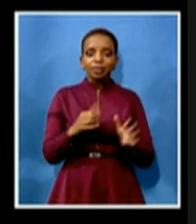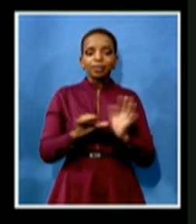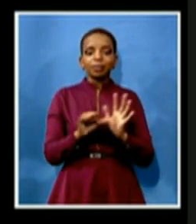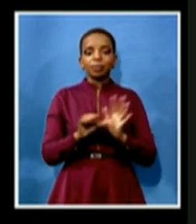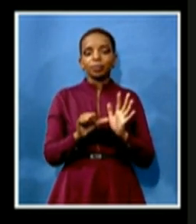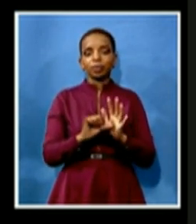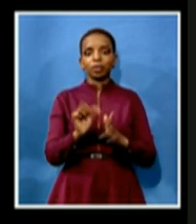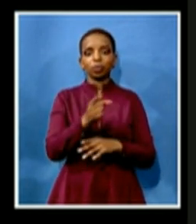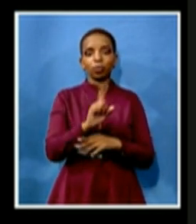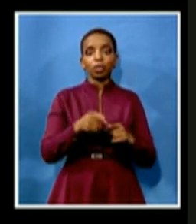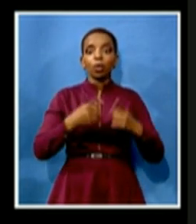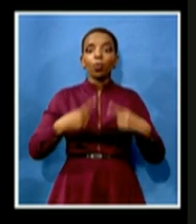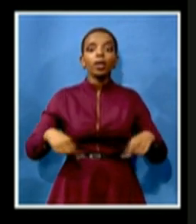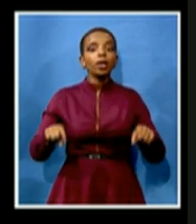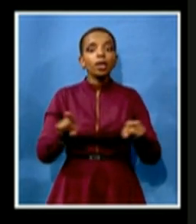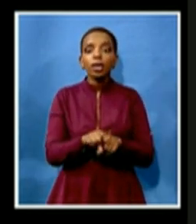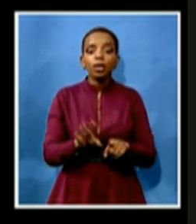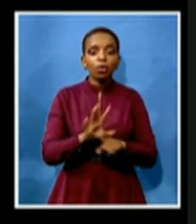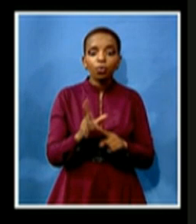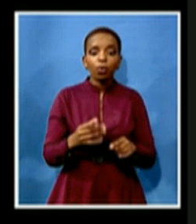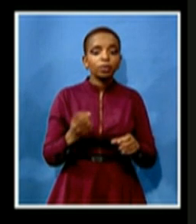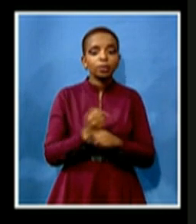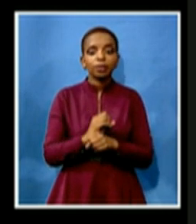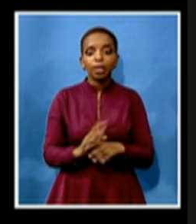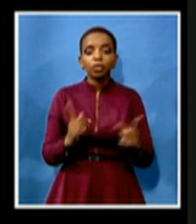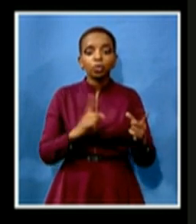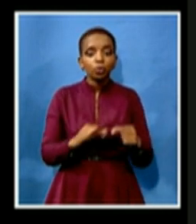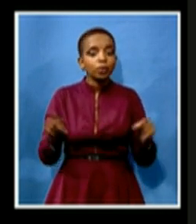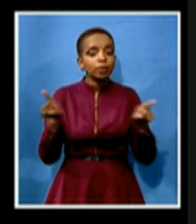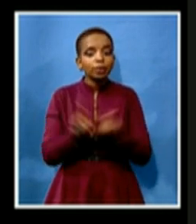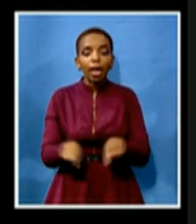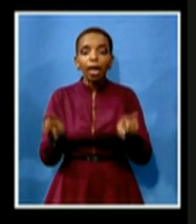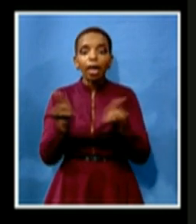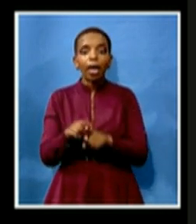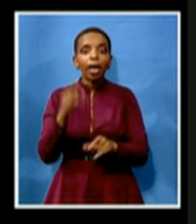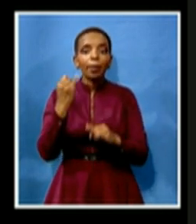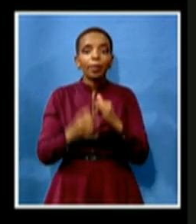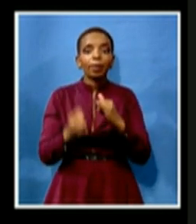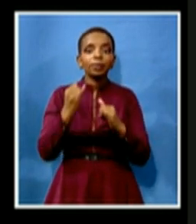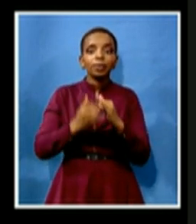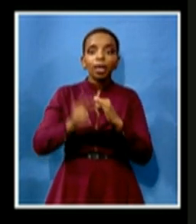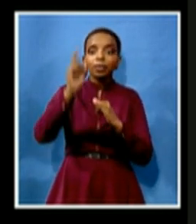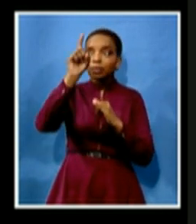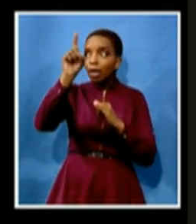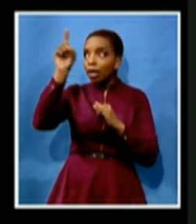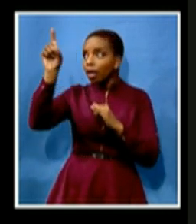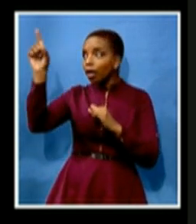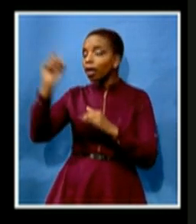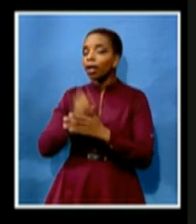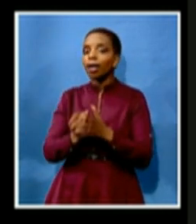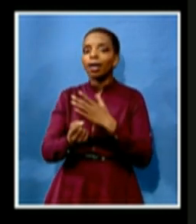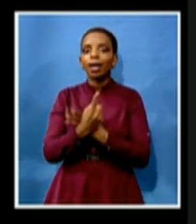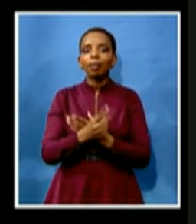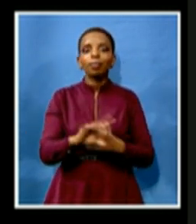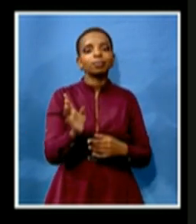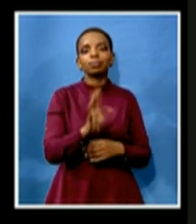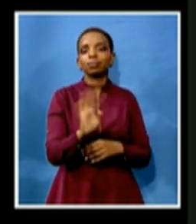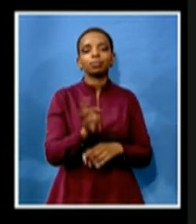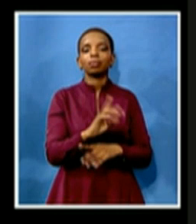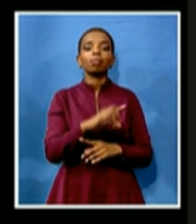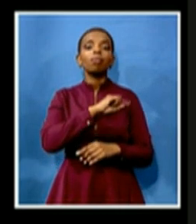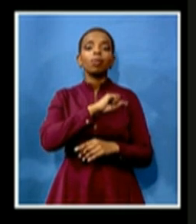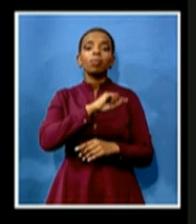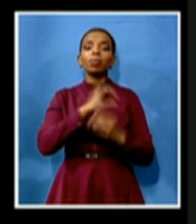mistakes that have been made in other countries with massive overestimations of deaths and also of the duration of the